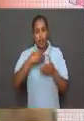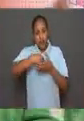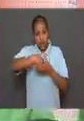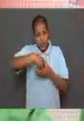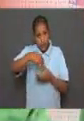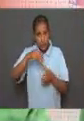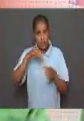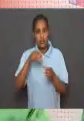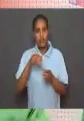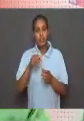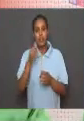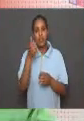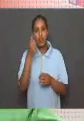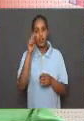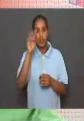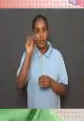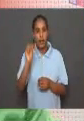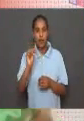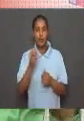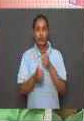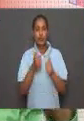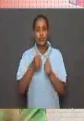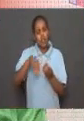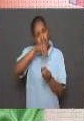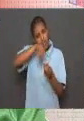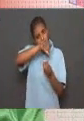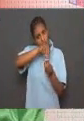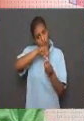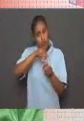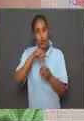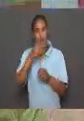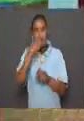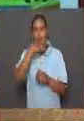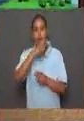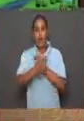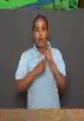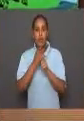released into the atmosphere, which would increase global warming.